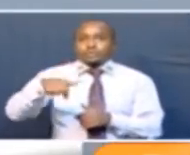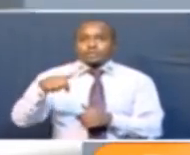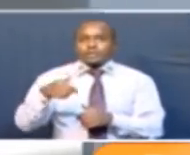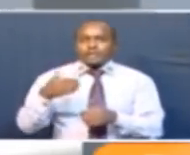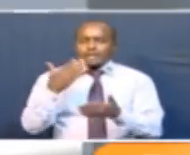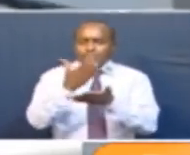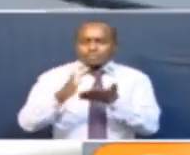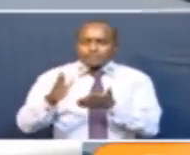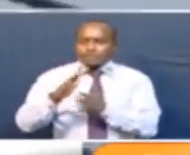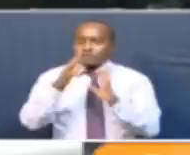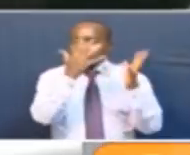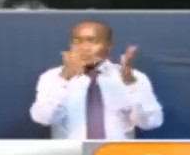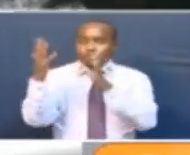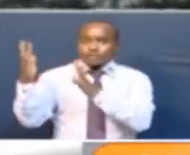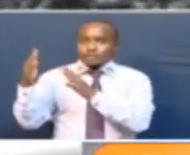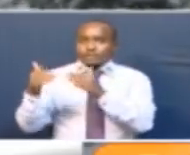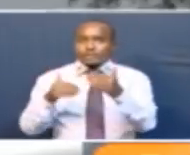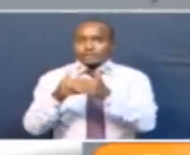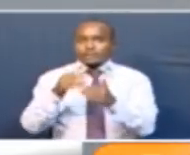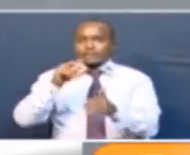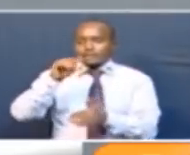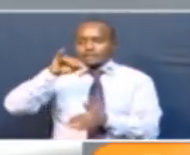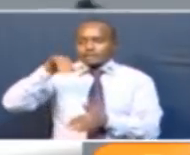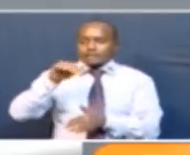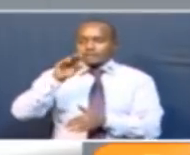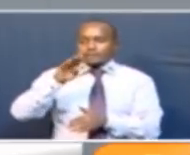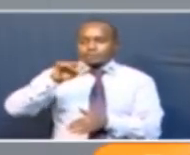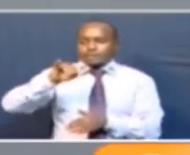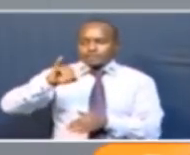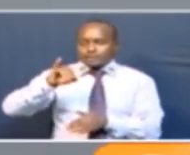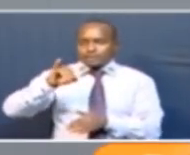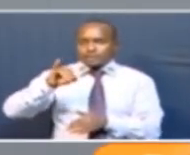section of the Aberdare Forest near Njabini, Nyandarua